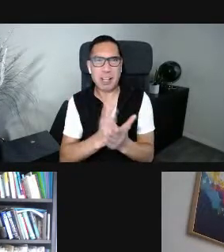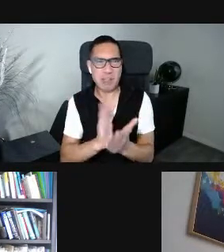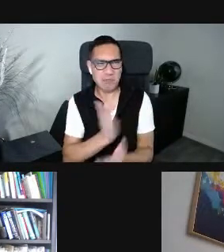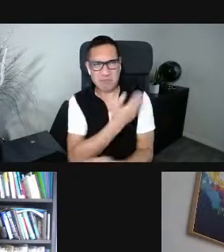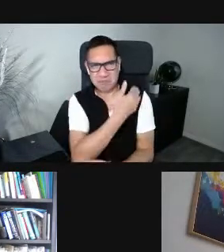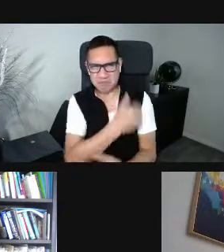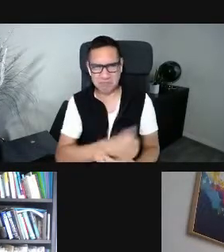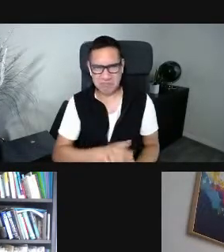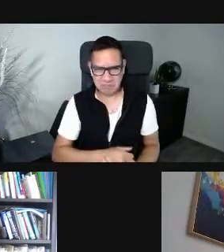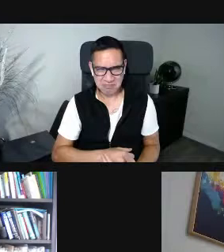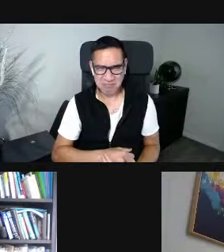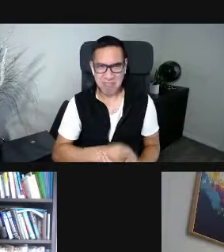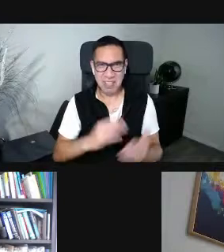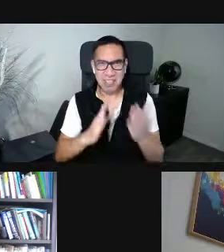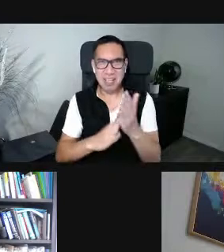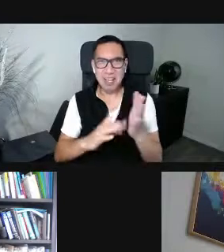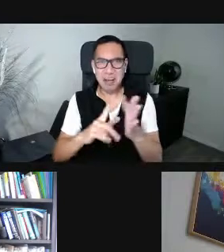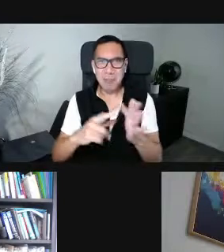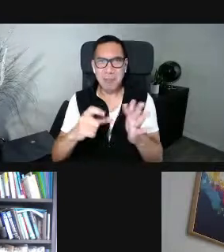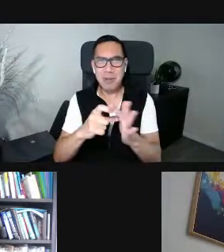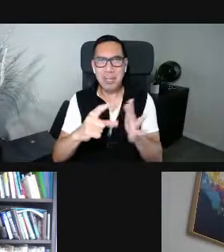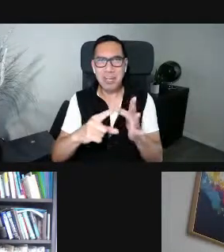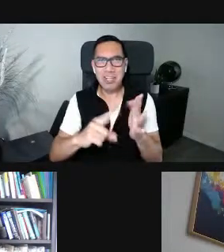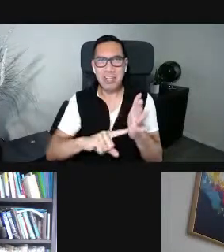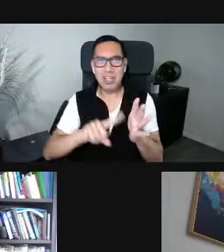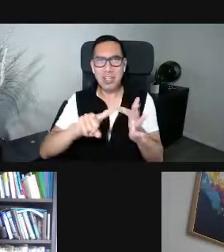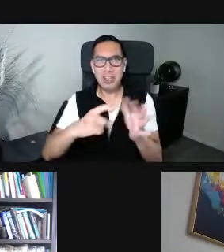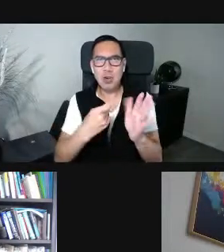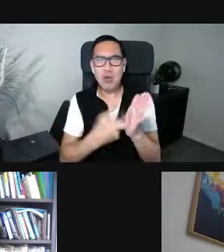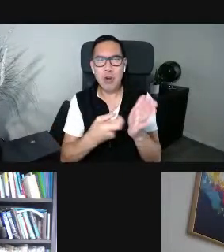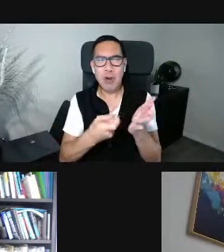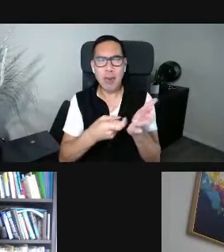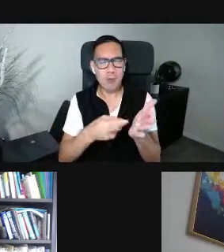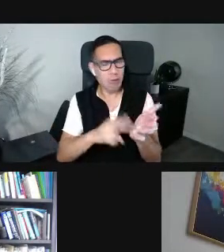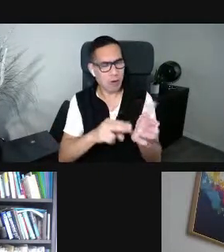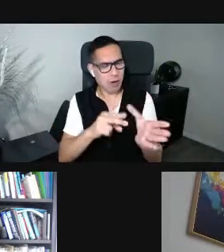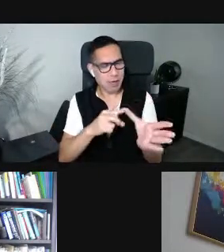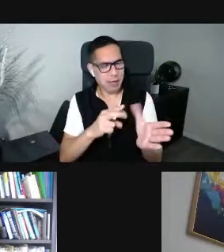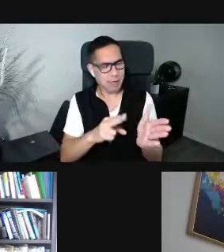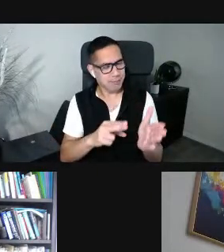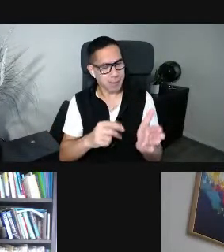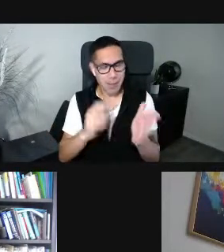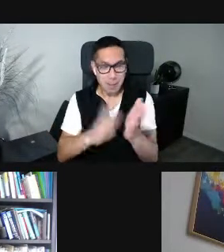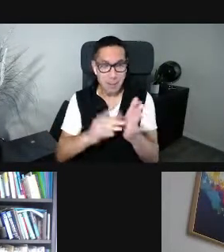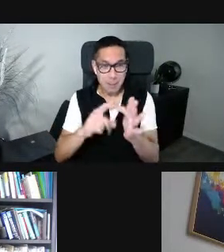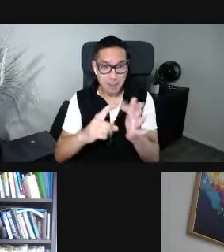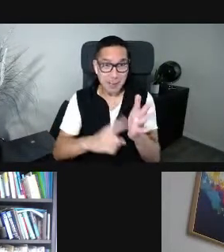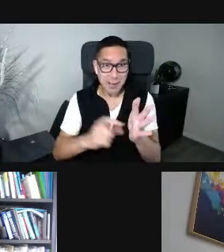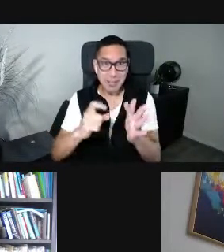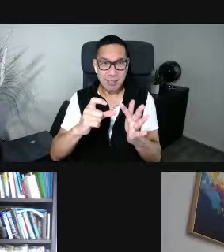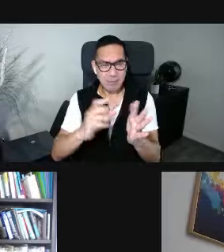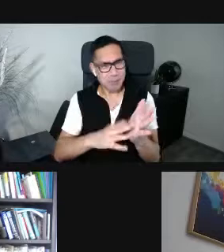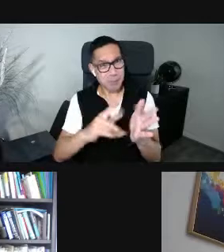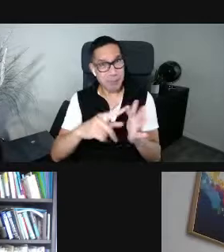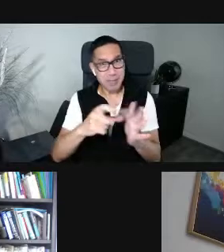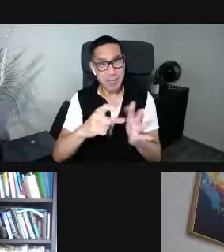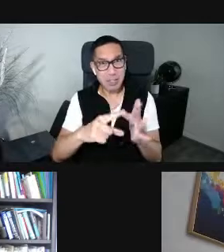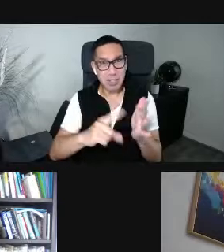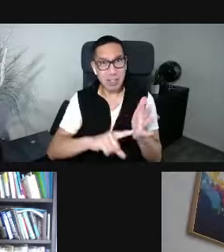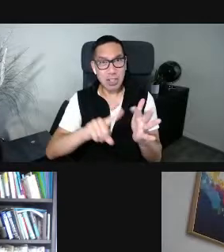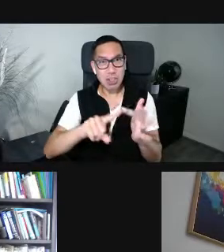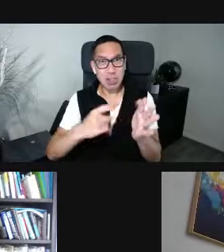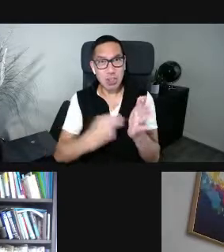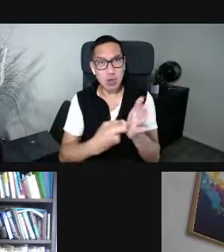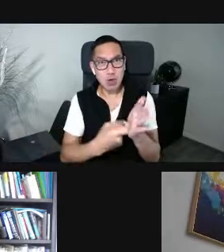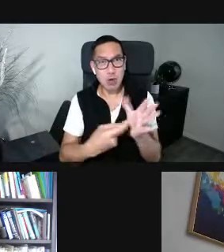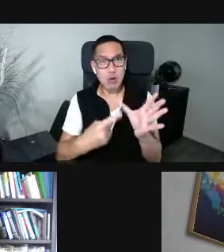a Mediterranean diet pattern. It's all about, I call myself the dietitian with the pencil, not the rubber. So it's all about the foods that you need to put in.